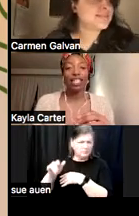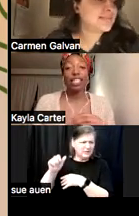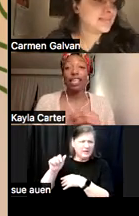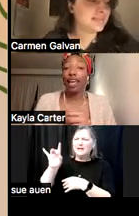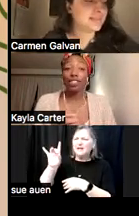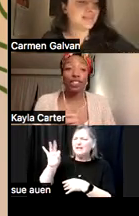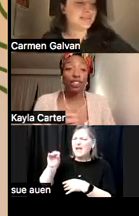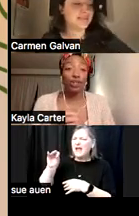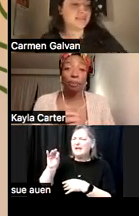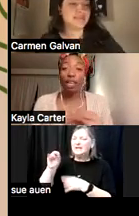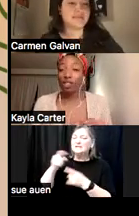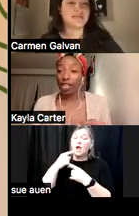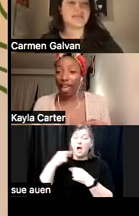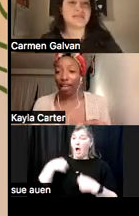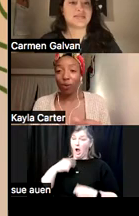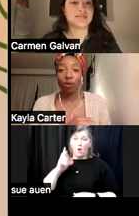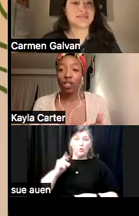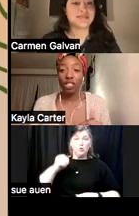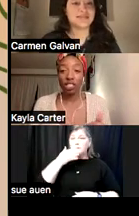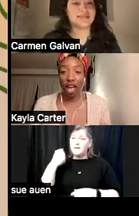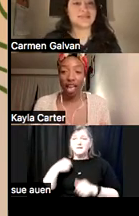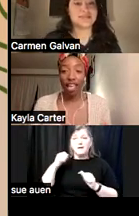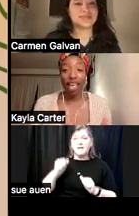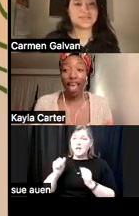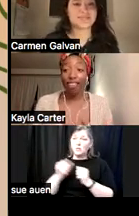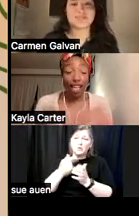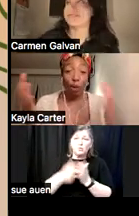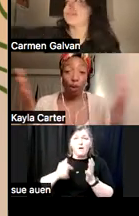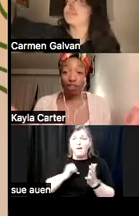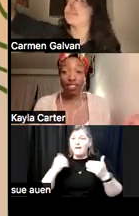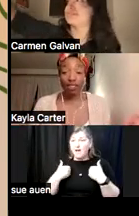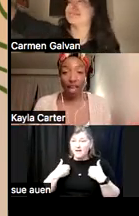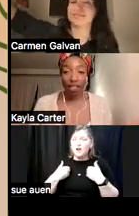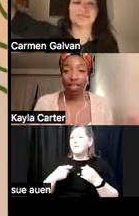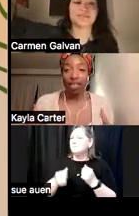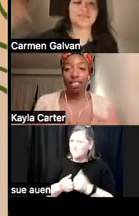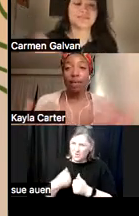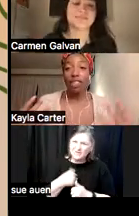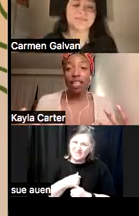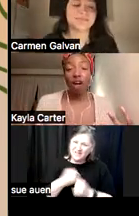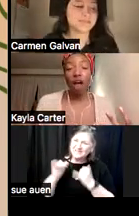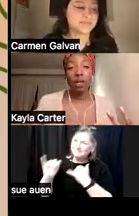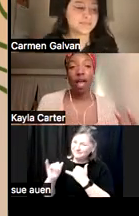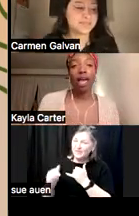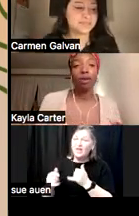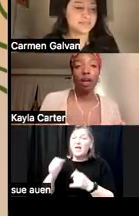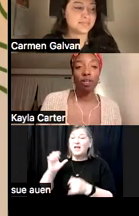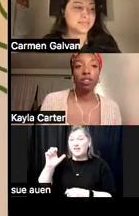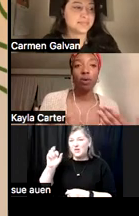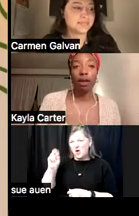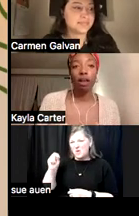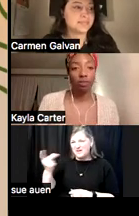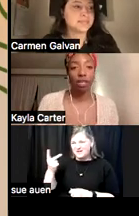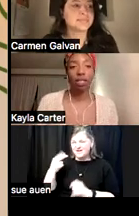90s saying that she's going to do the best she can with what she's got. And that's what most of us have done. Something that Carmen and I